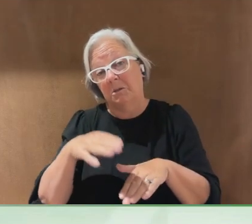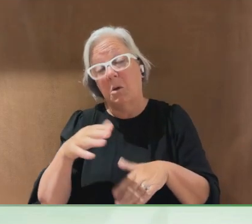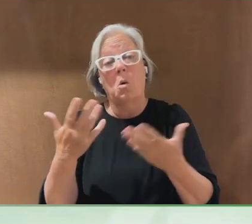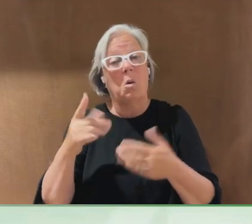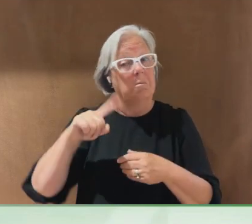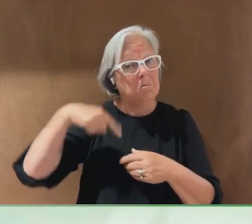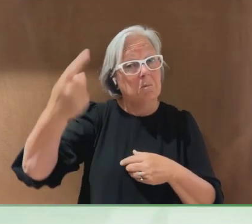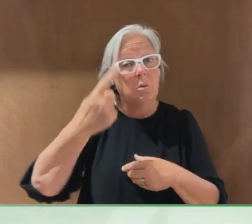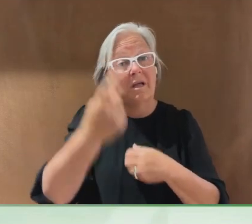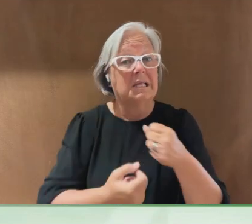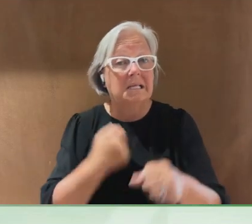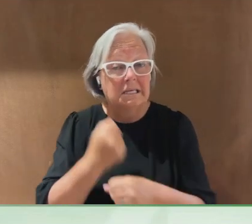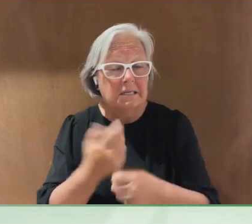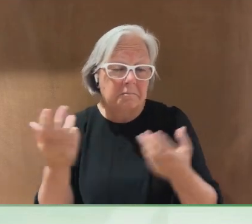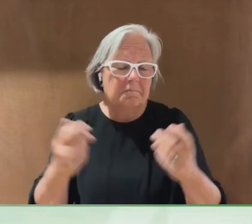Susan,